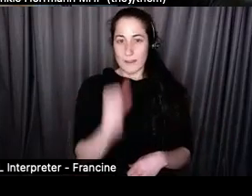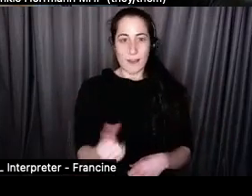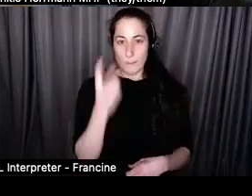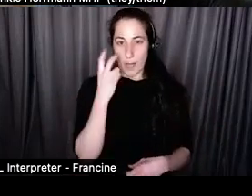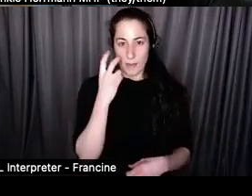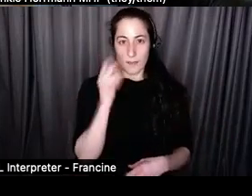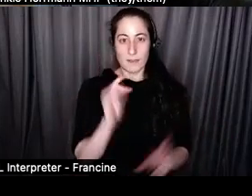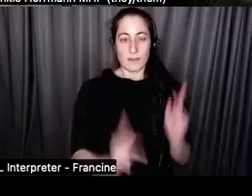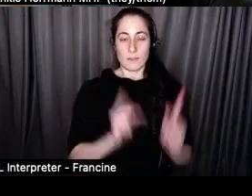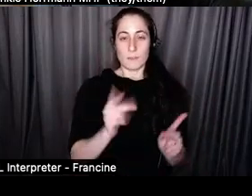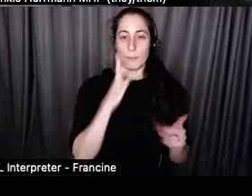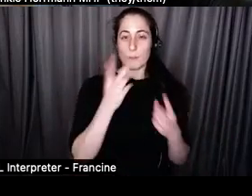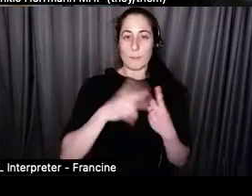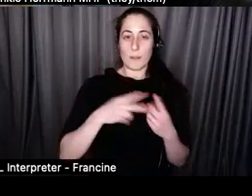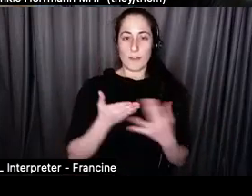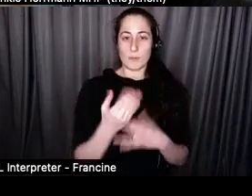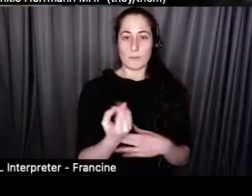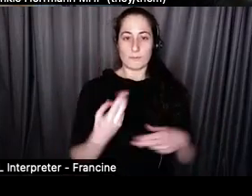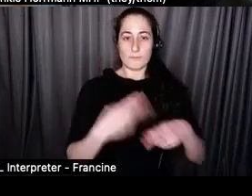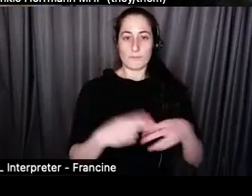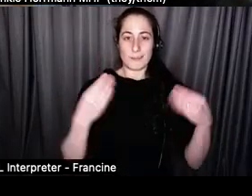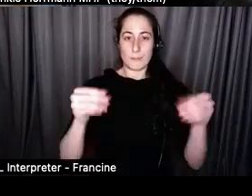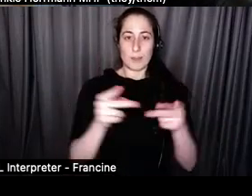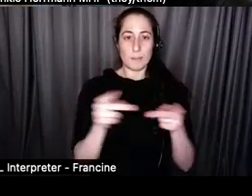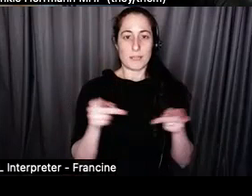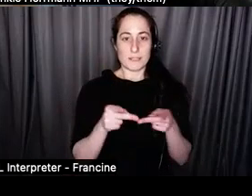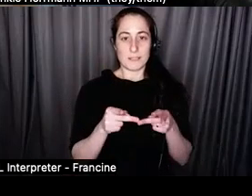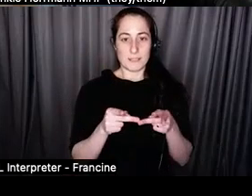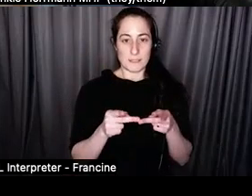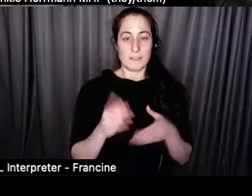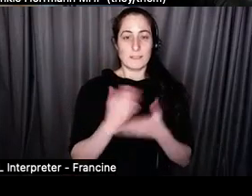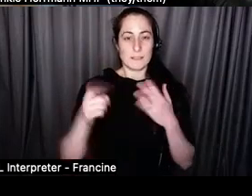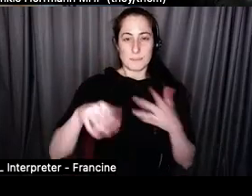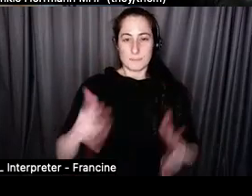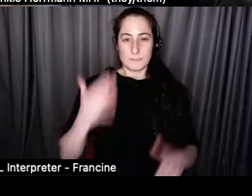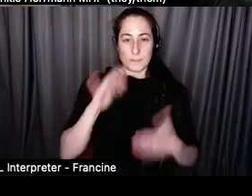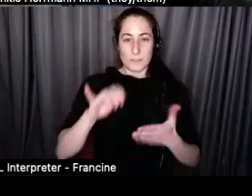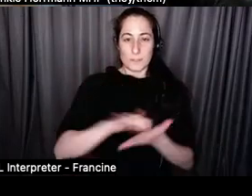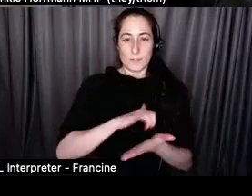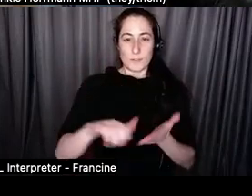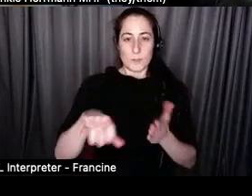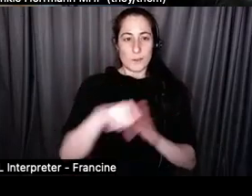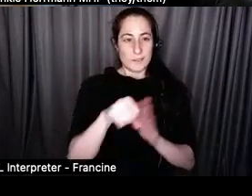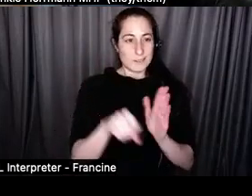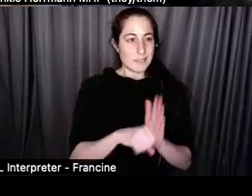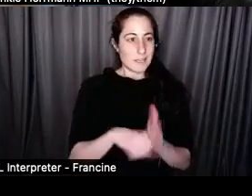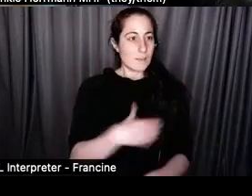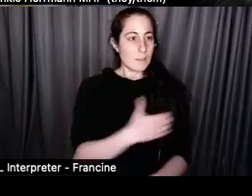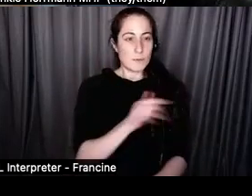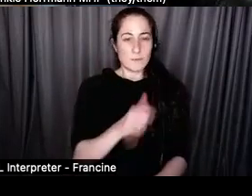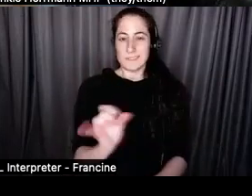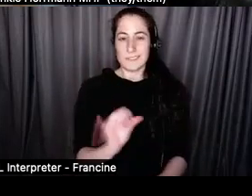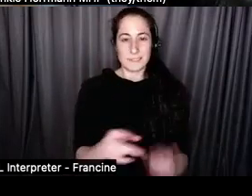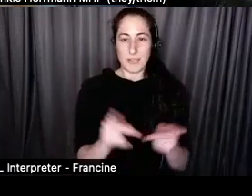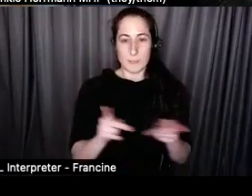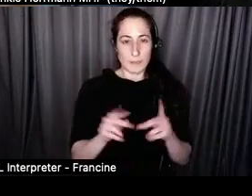individuals would apply through something called the marketplace. Some people might know it as New York State of Health. They're the same place. It's just there's two